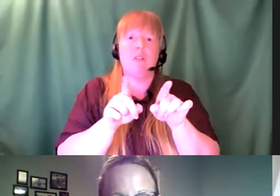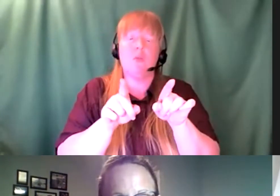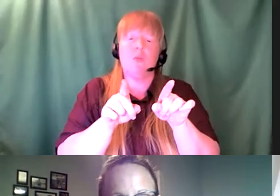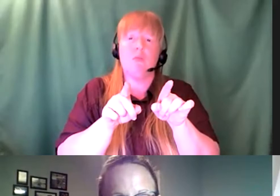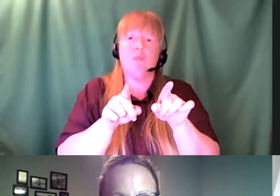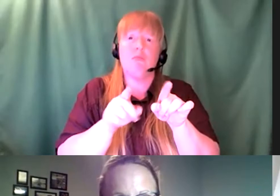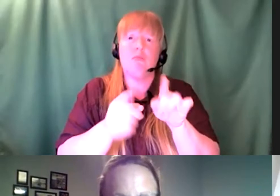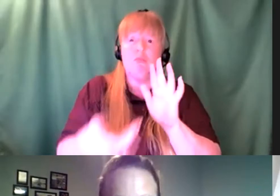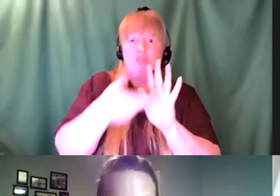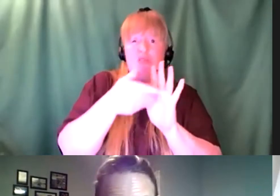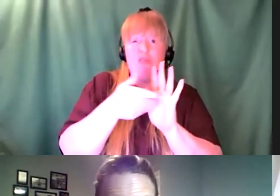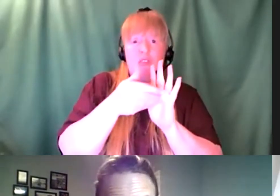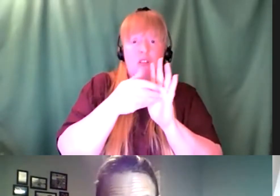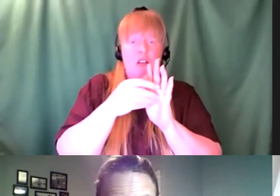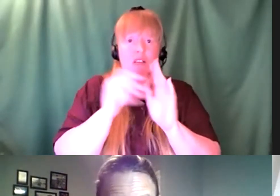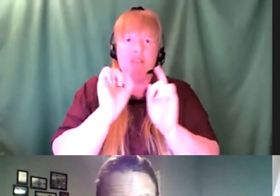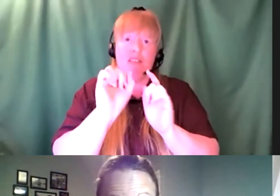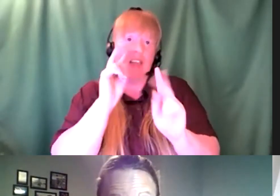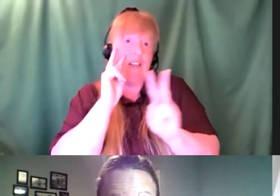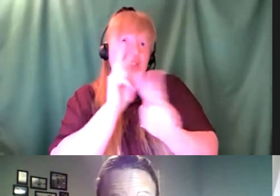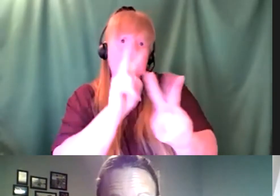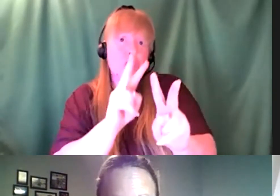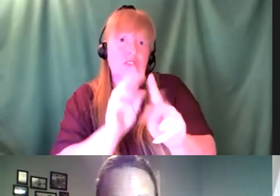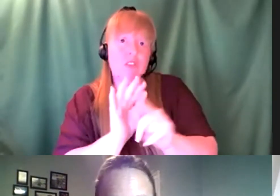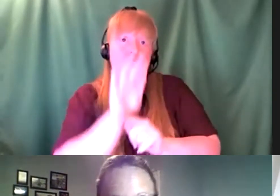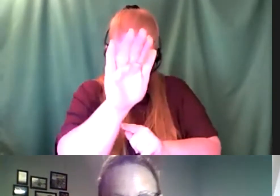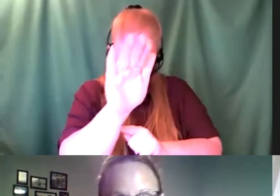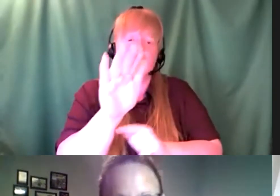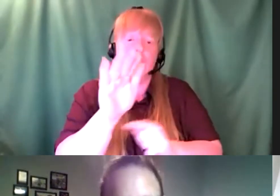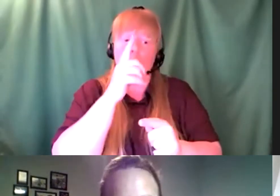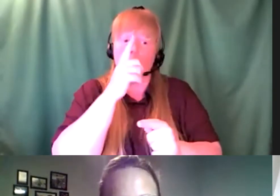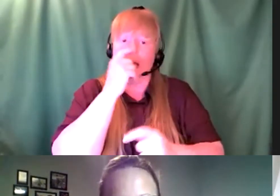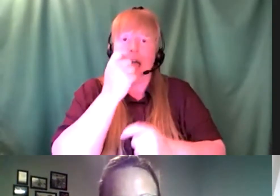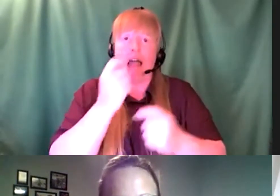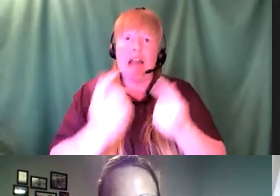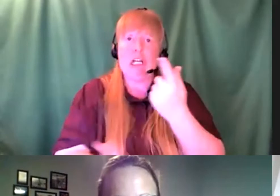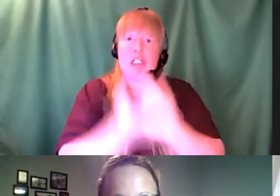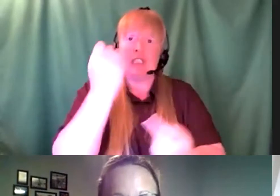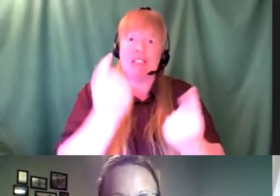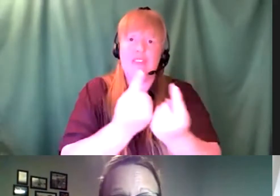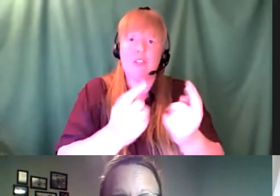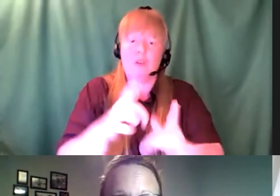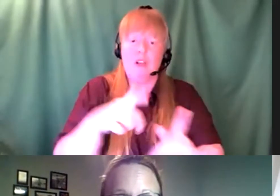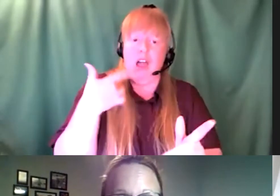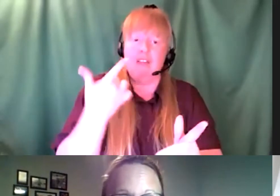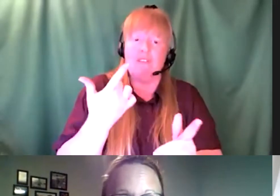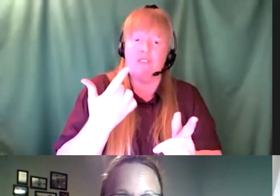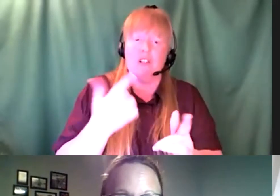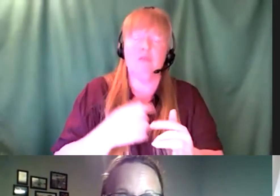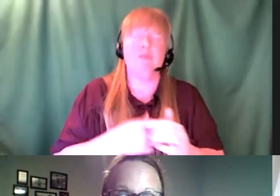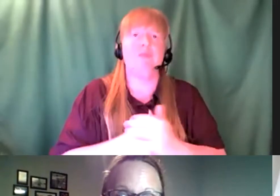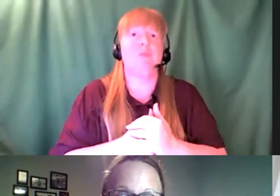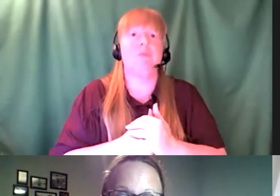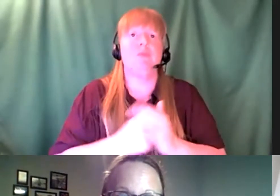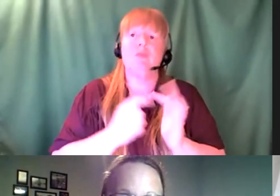the disabilities, they can lead fulfilling lives. So yes and no. It's a tough one, isn't it? I think, you